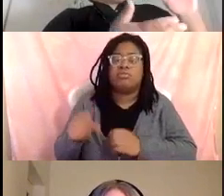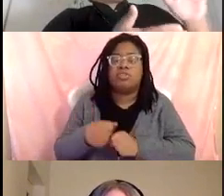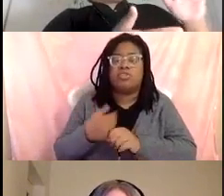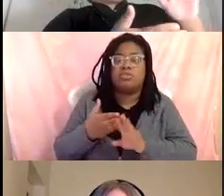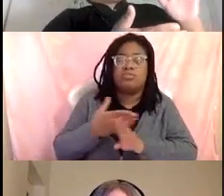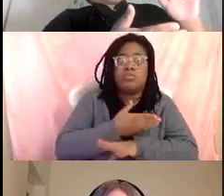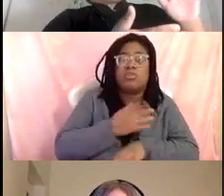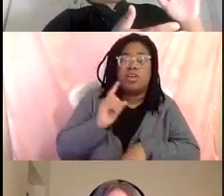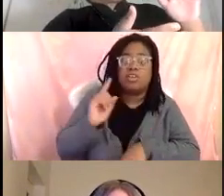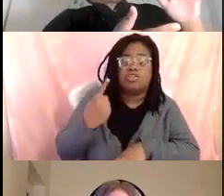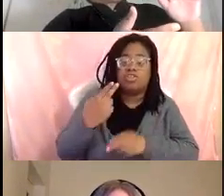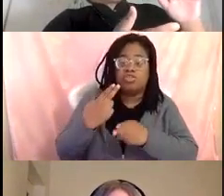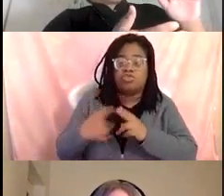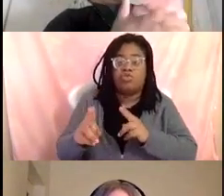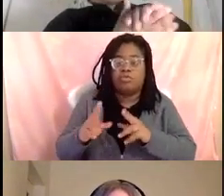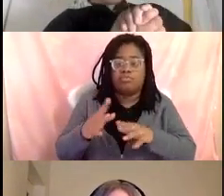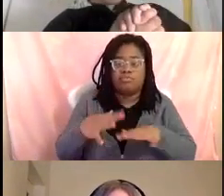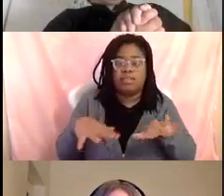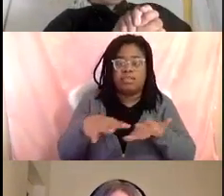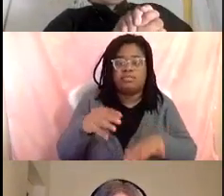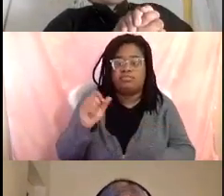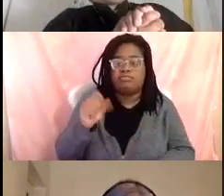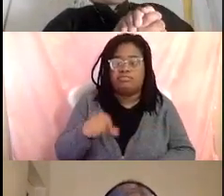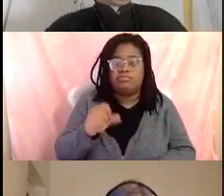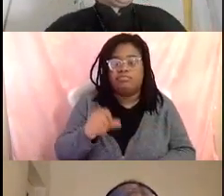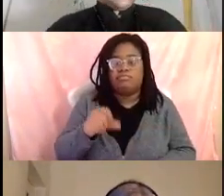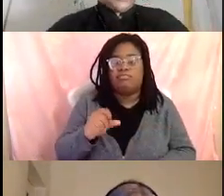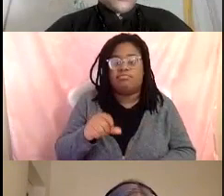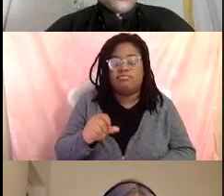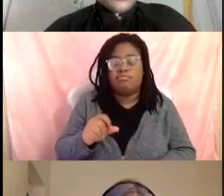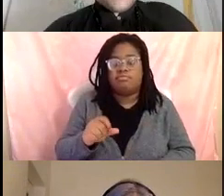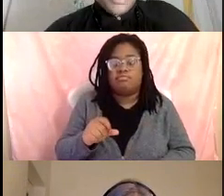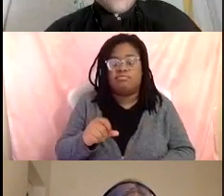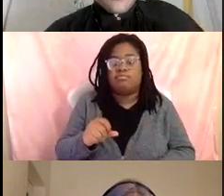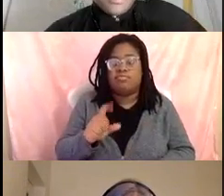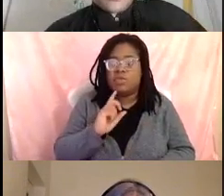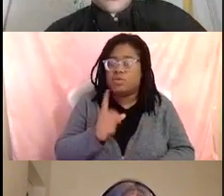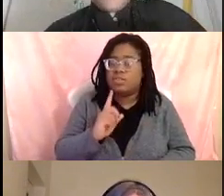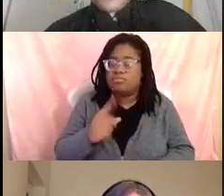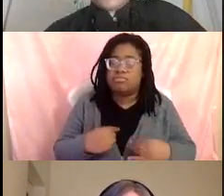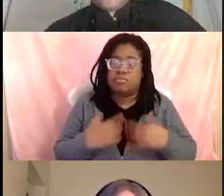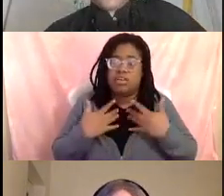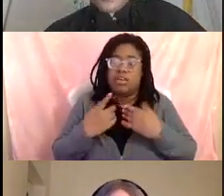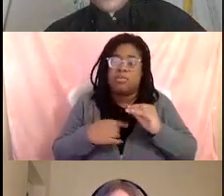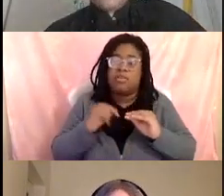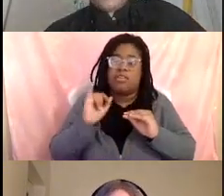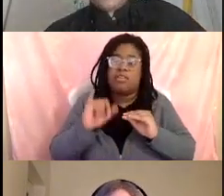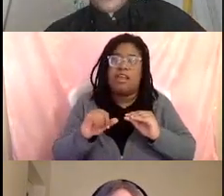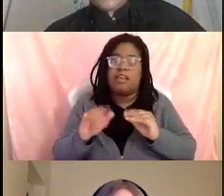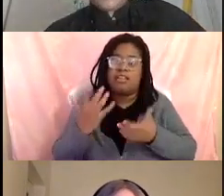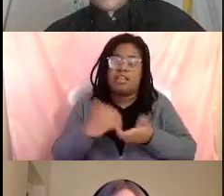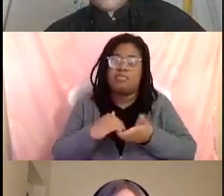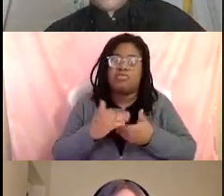in such a short space. Yeah, really, really so inspired by that collaboration over time